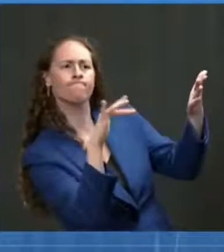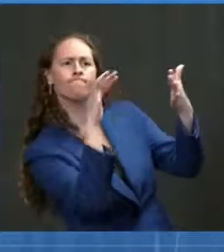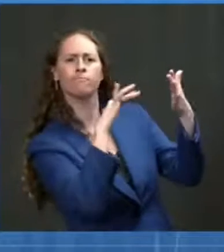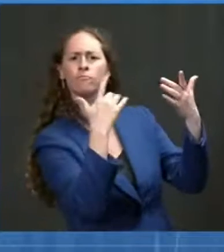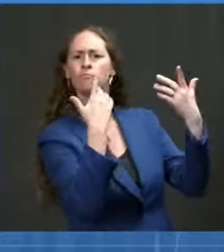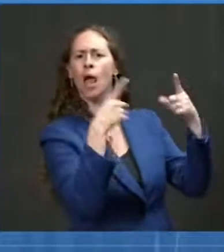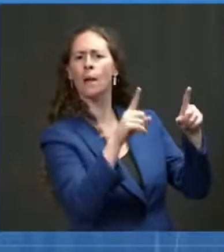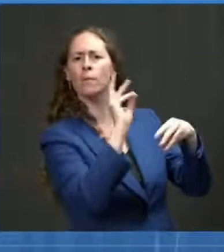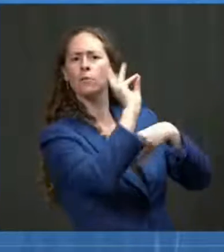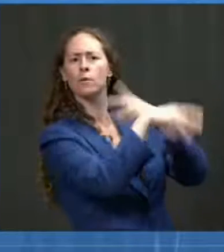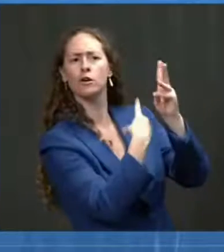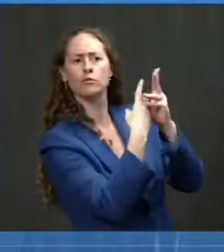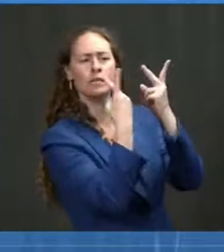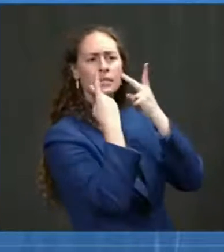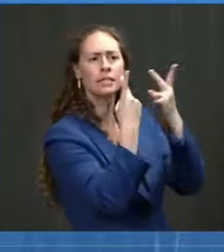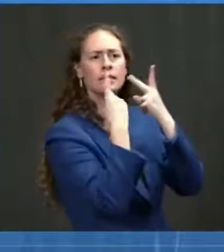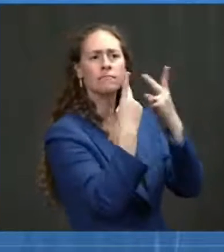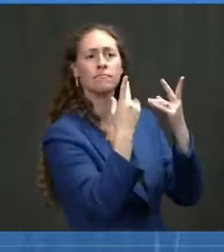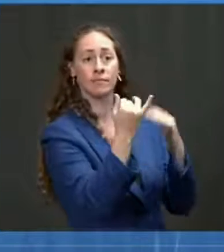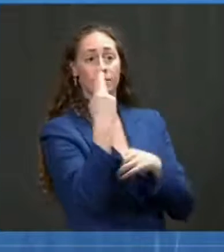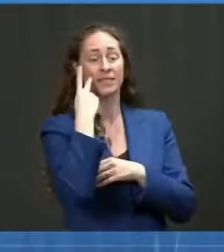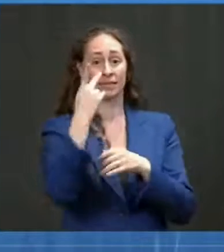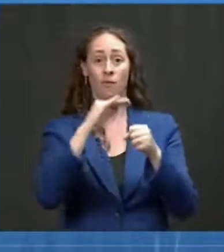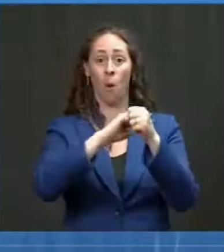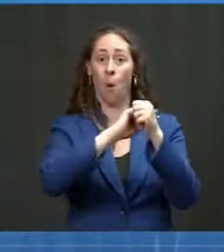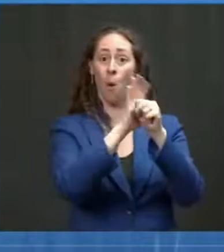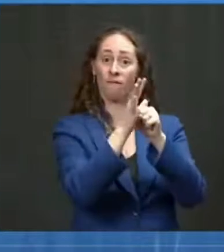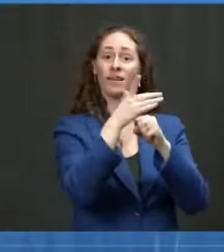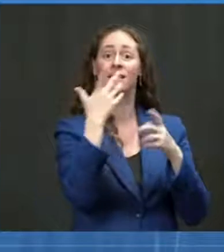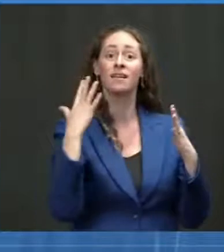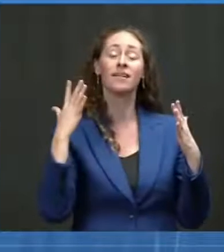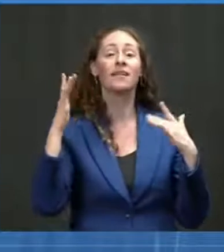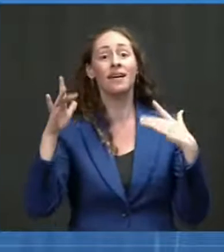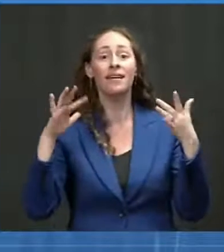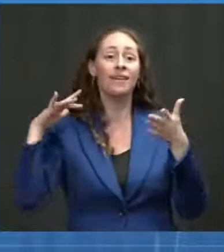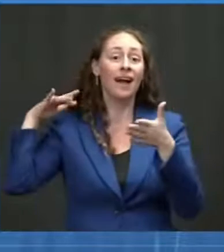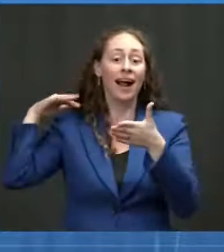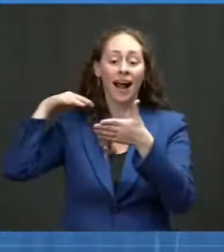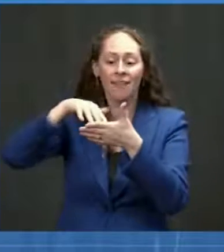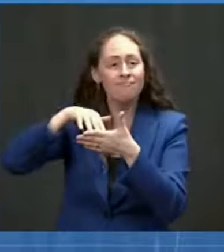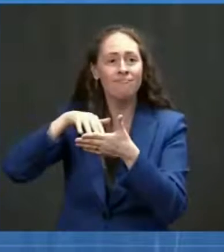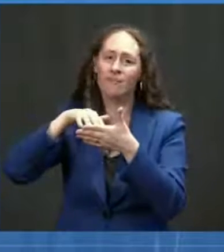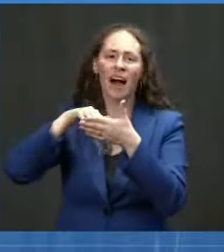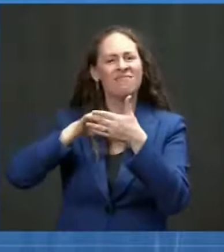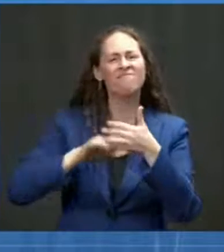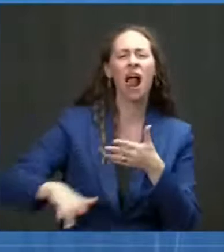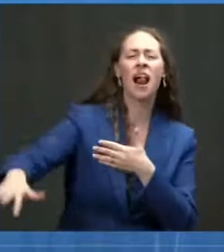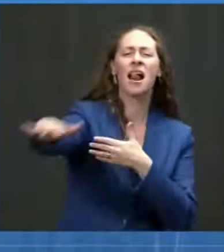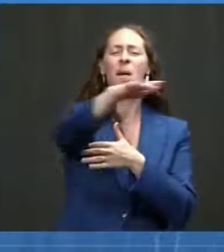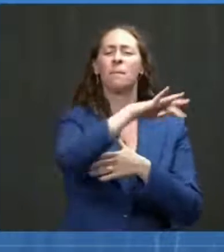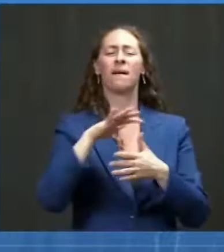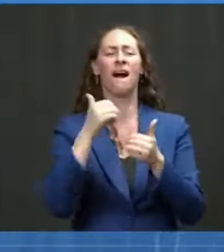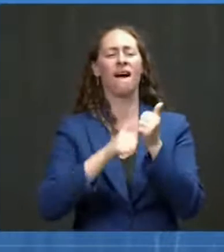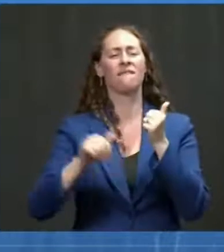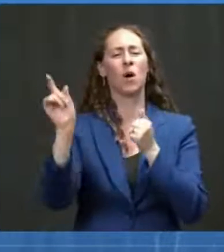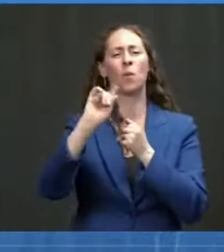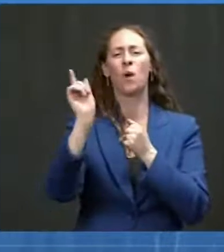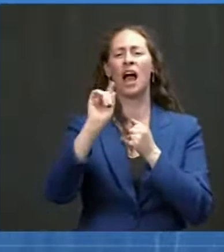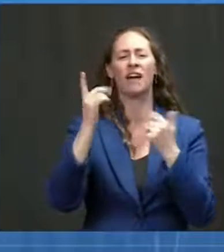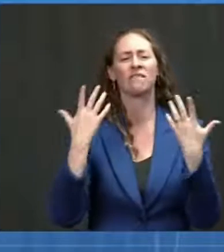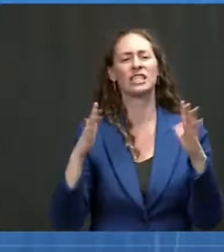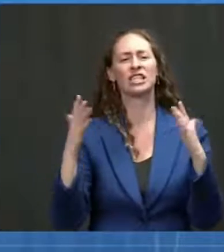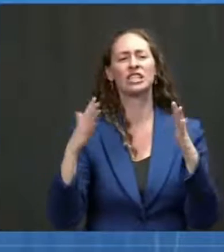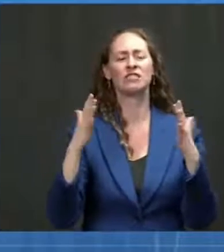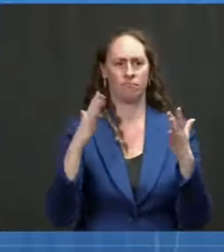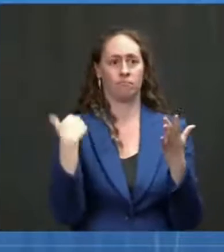no borders. We have already shipped more than 115 million vaccine doses